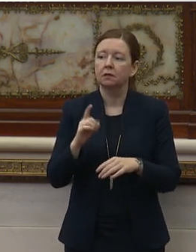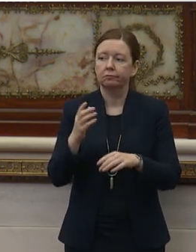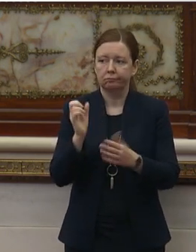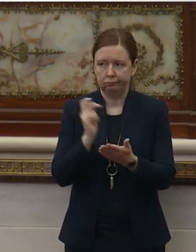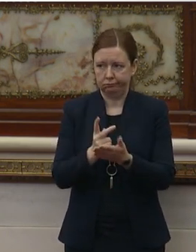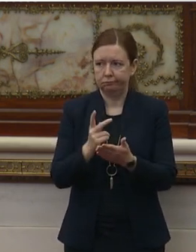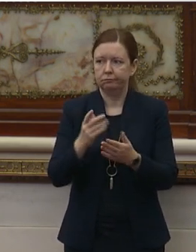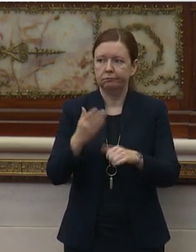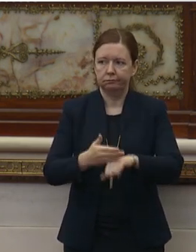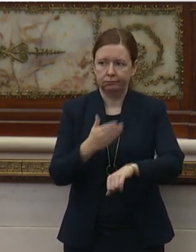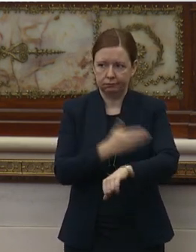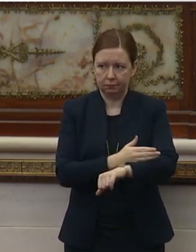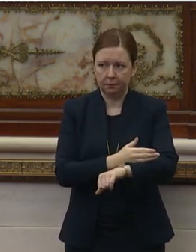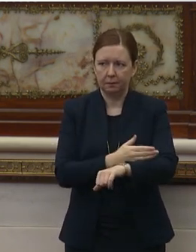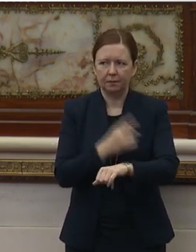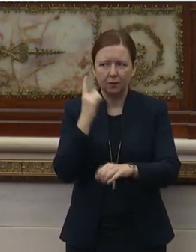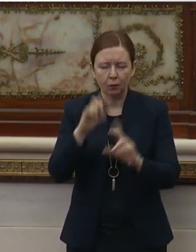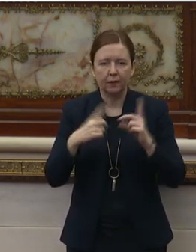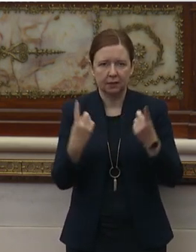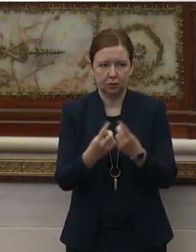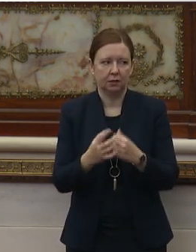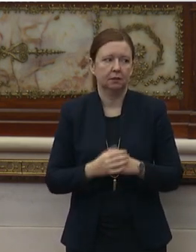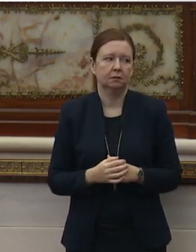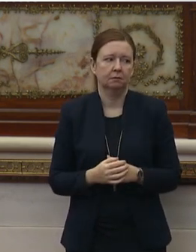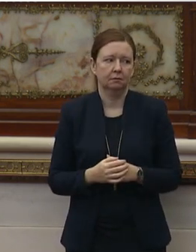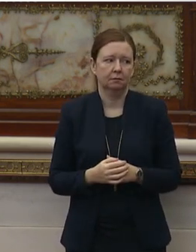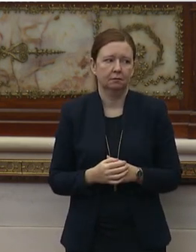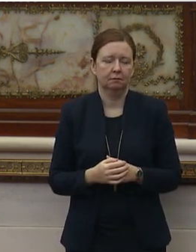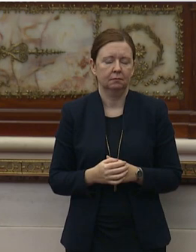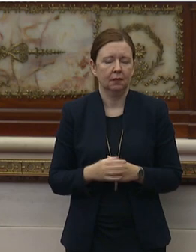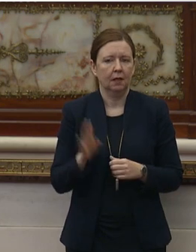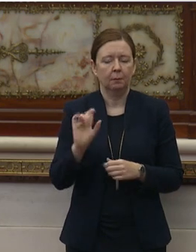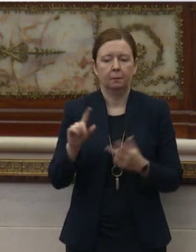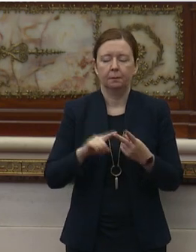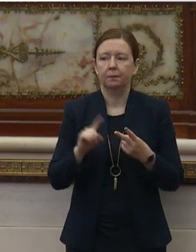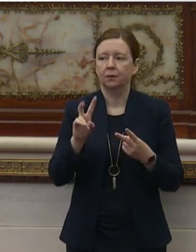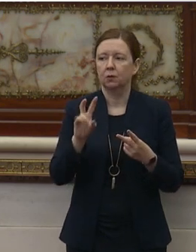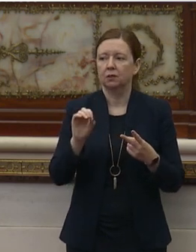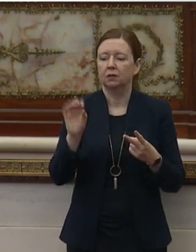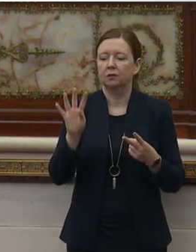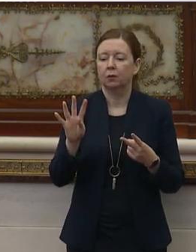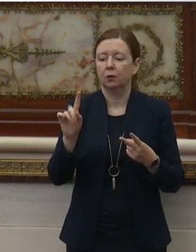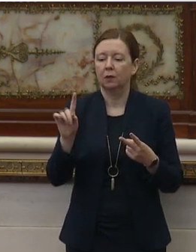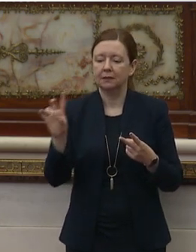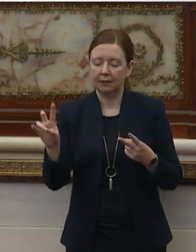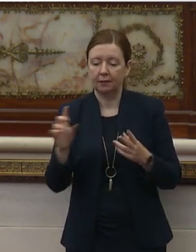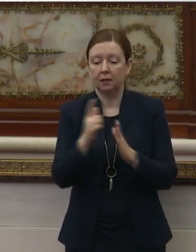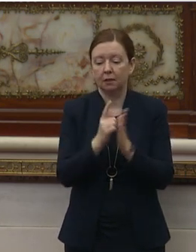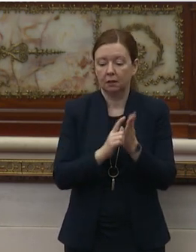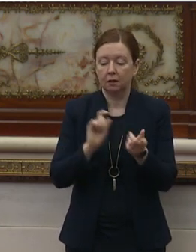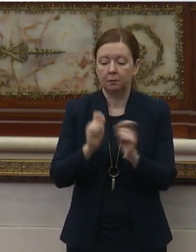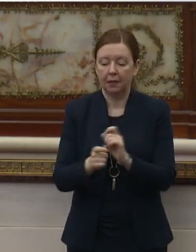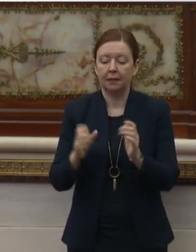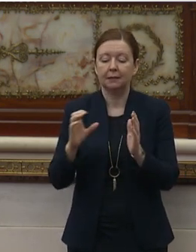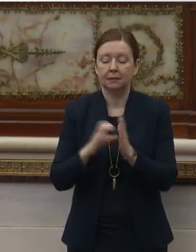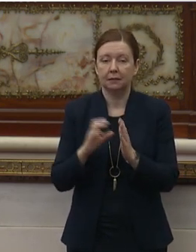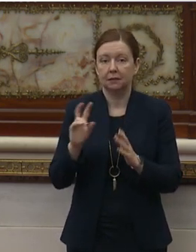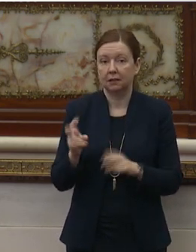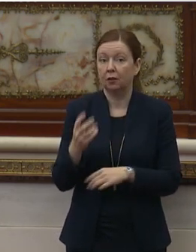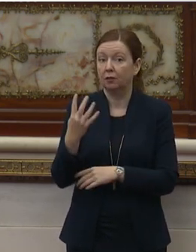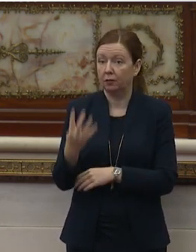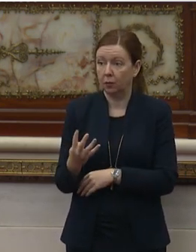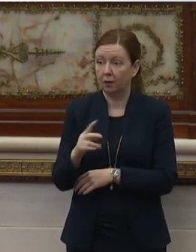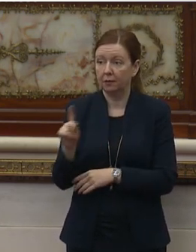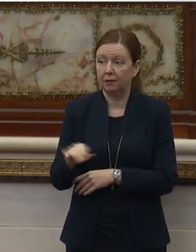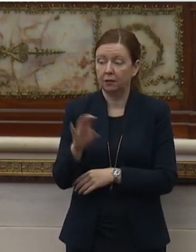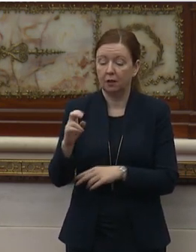management association for the district. And Bill Number 200417, entitled An Ordinance Amending Title IV of the Philadelphia Code, entitled